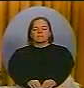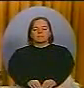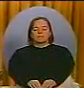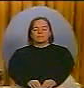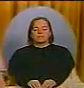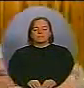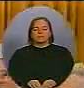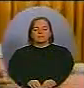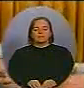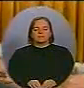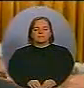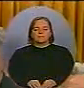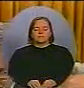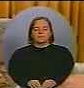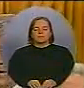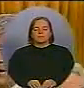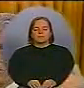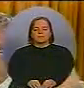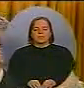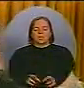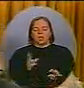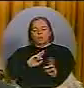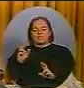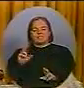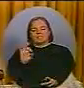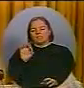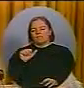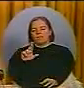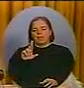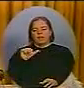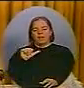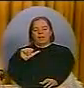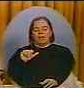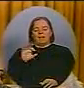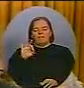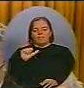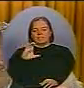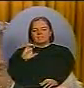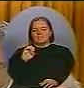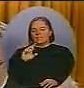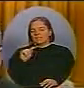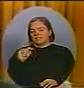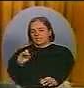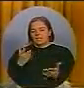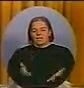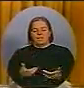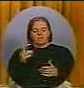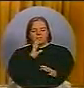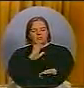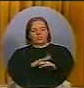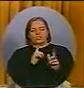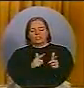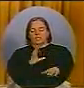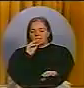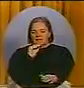going to have to get his Rolodex of excuses out because we're now learning that Senator Mac Harb is registered to vote in Ottawa but uses an Ottawa